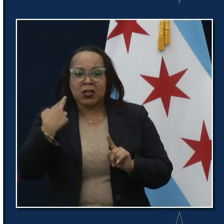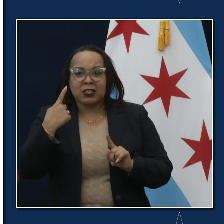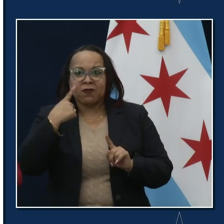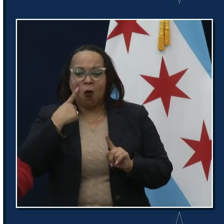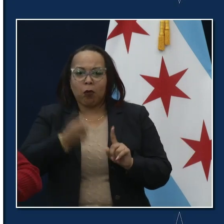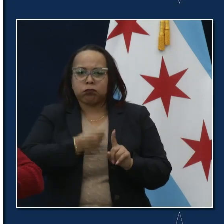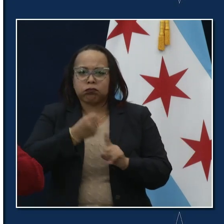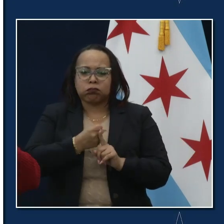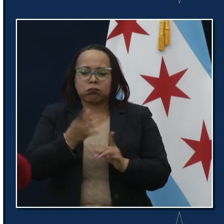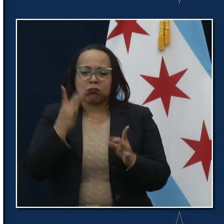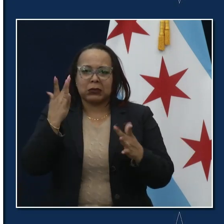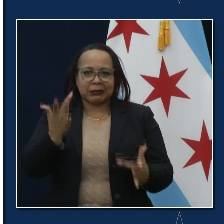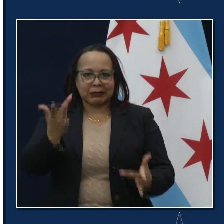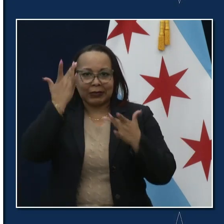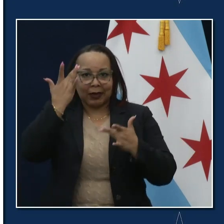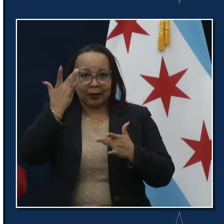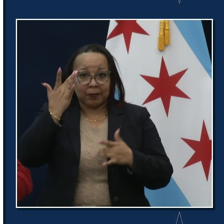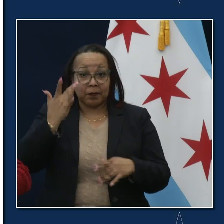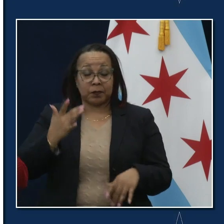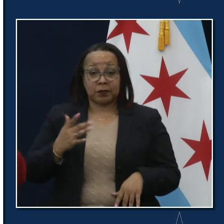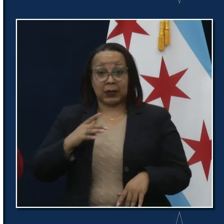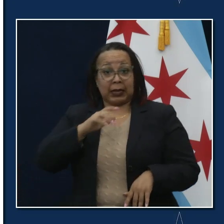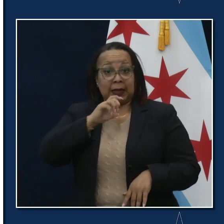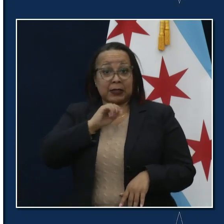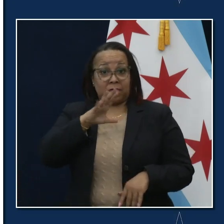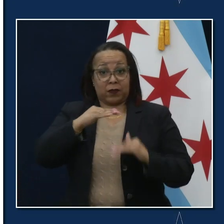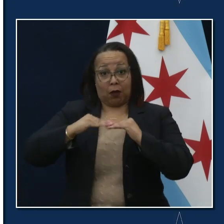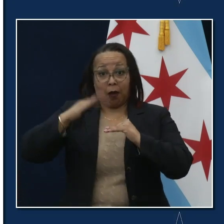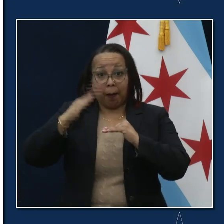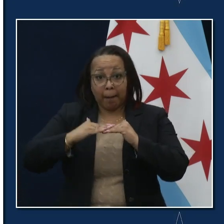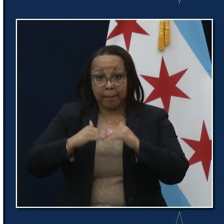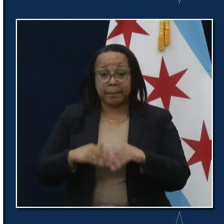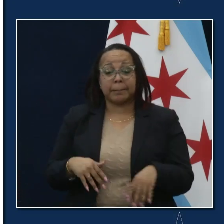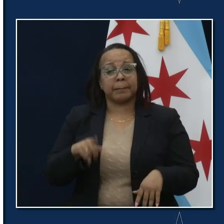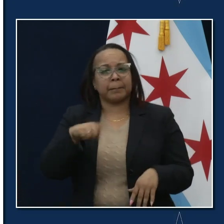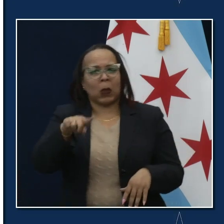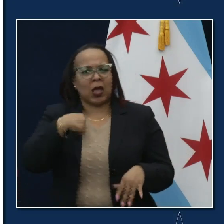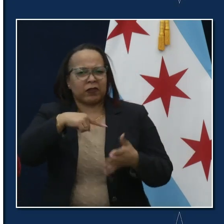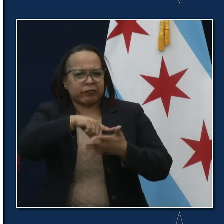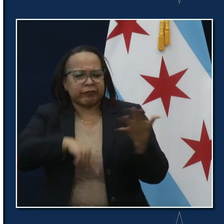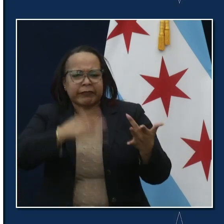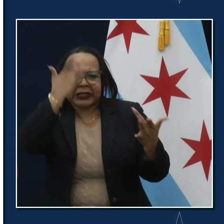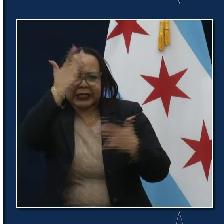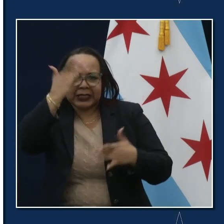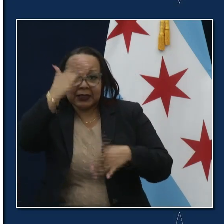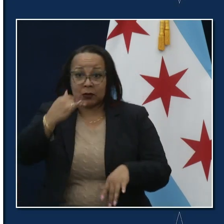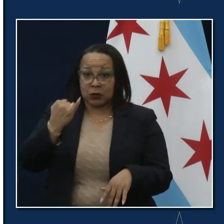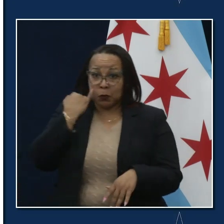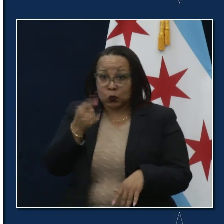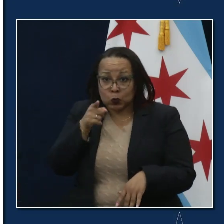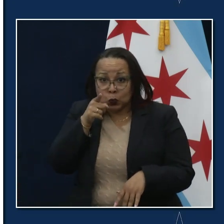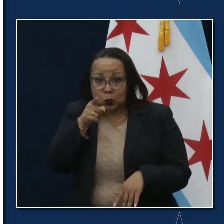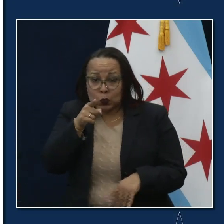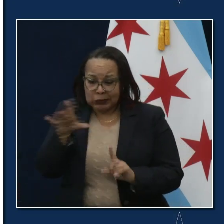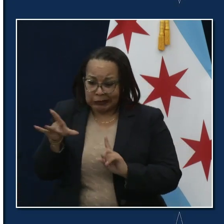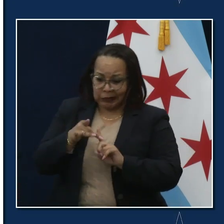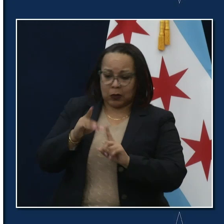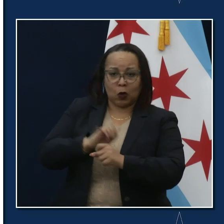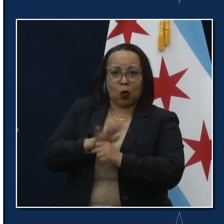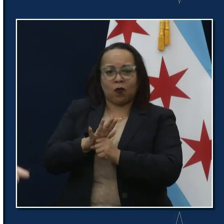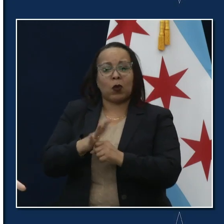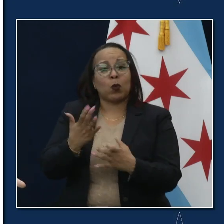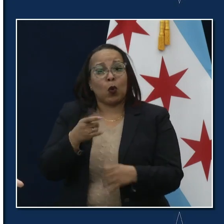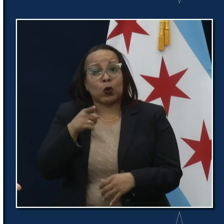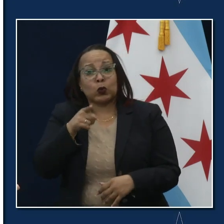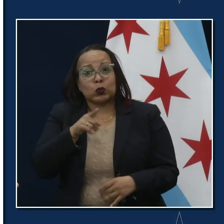really sick. People who are over 50, people who have underlying health conditions, if you get COVID, we